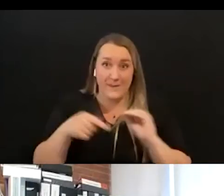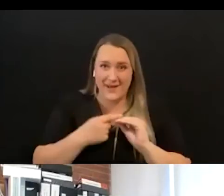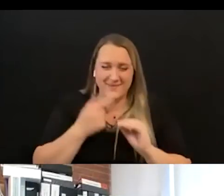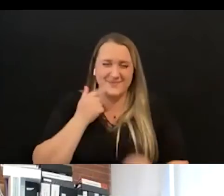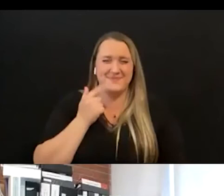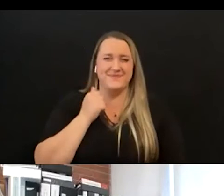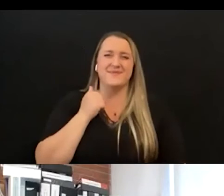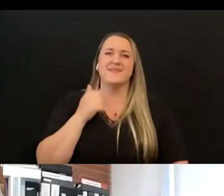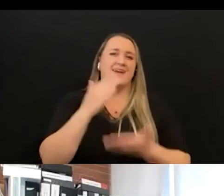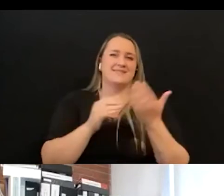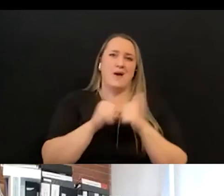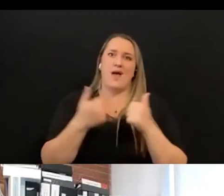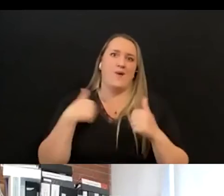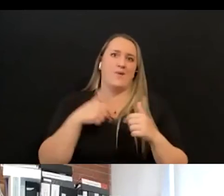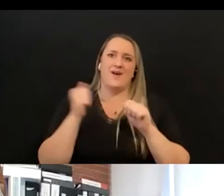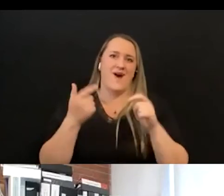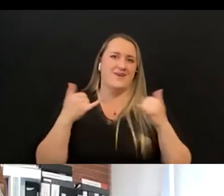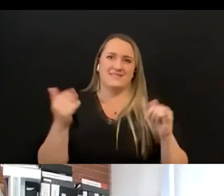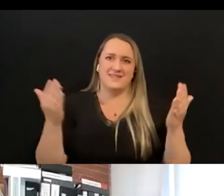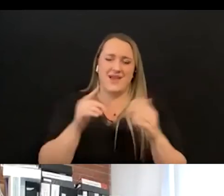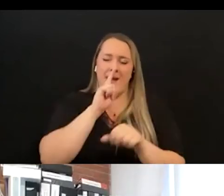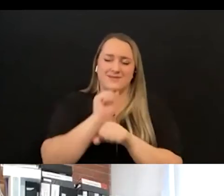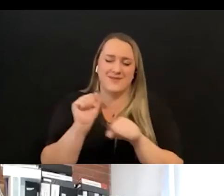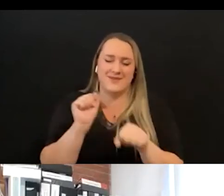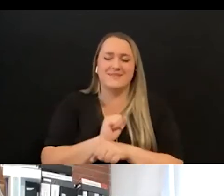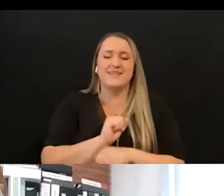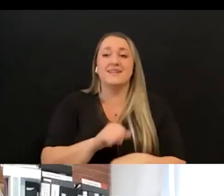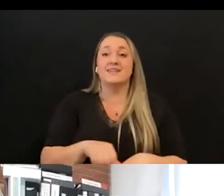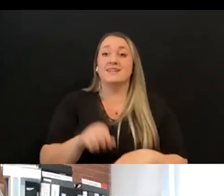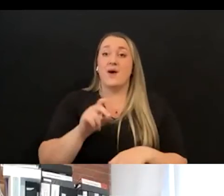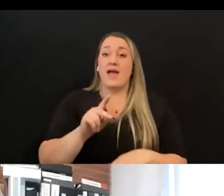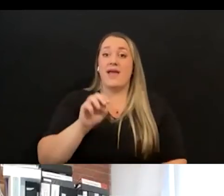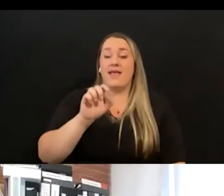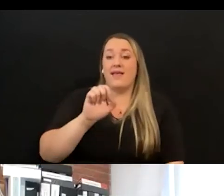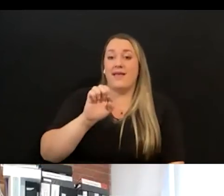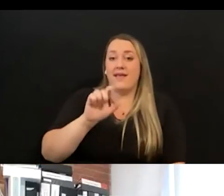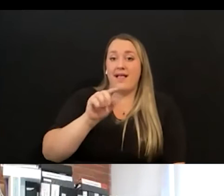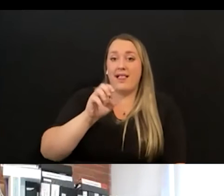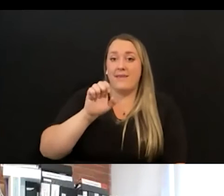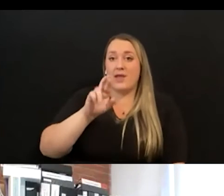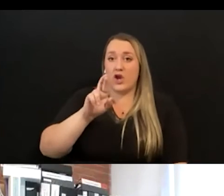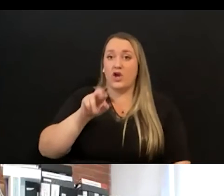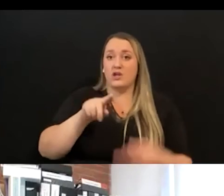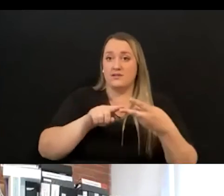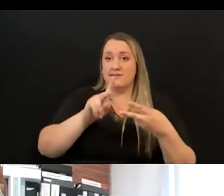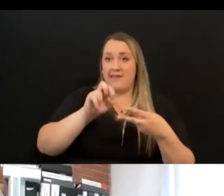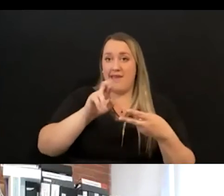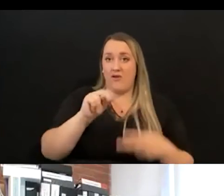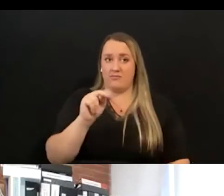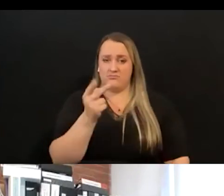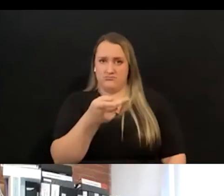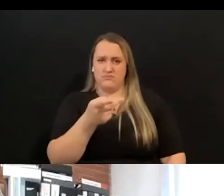Somehow we're all still here, right? Absolutely. This is to Eimear and Karen. How did you go about reaching people